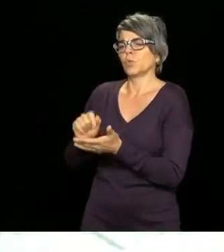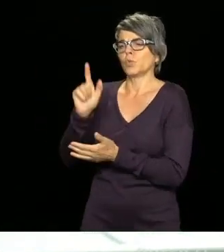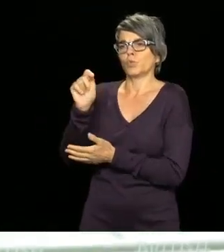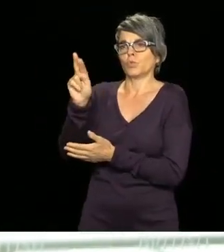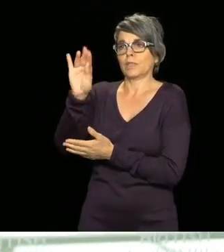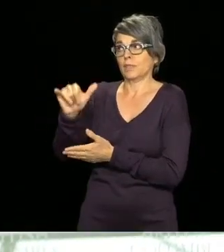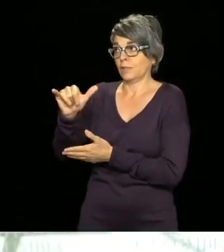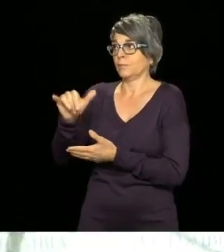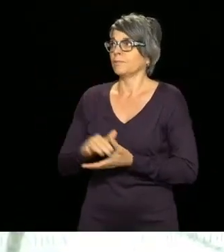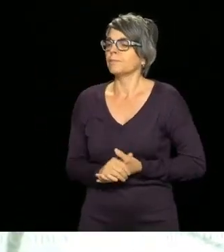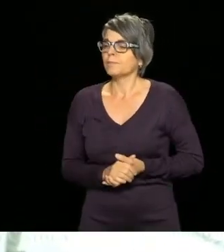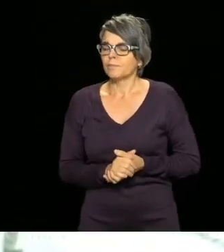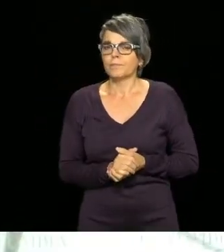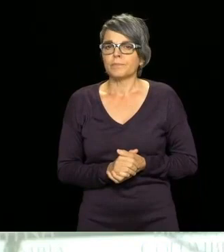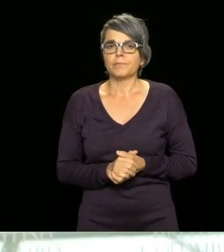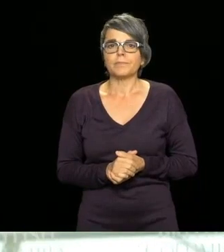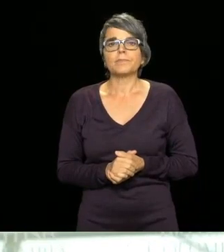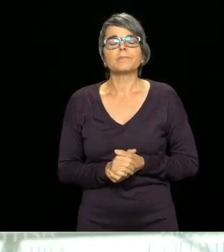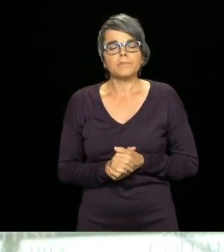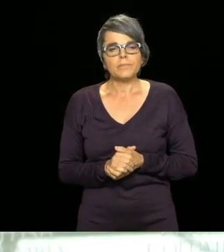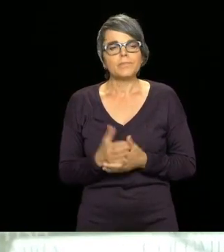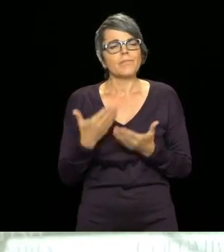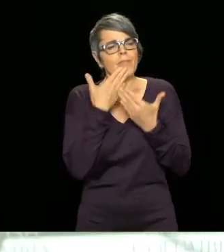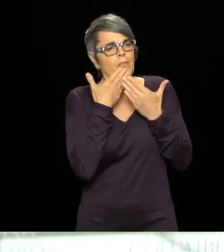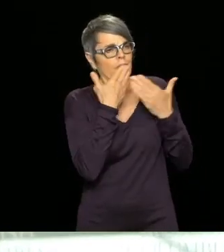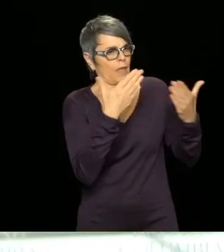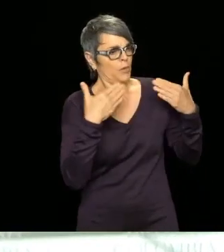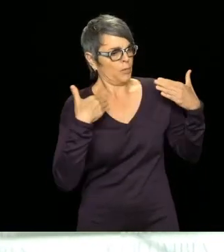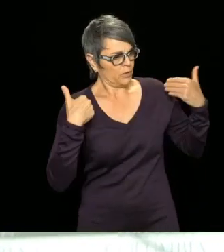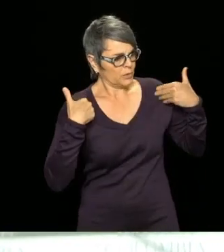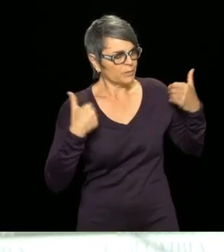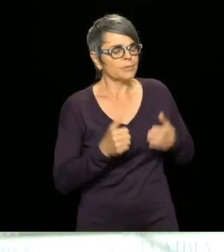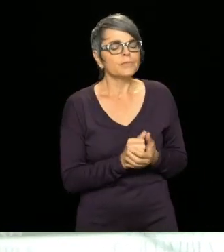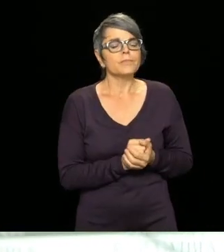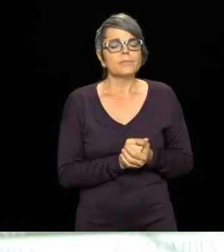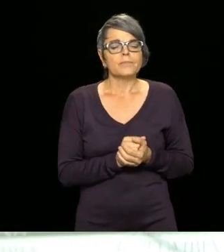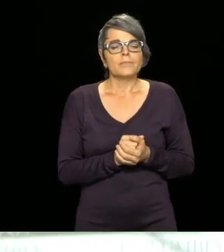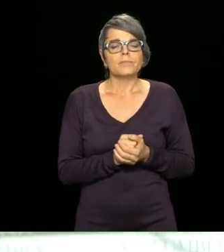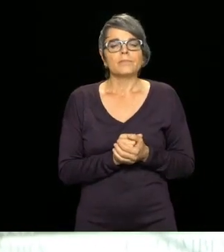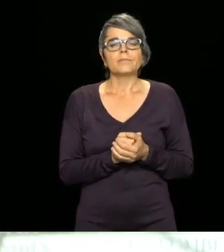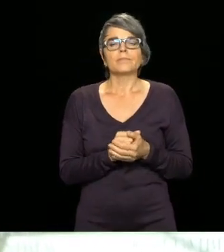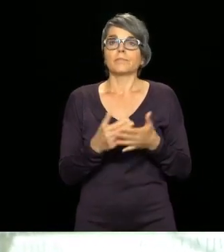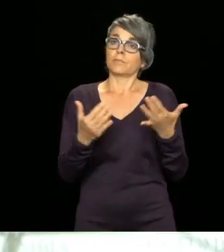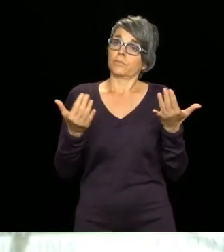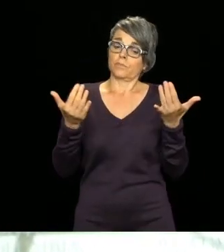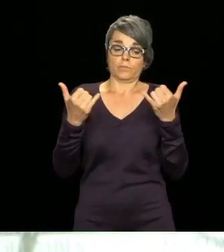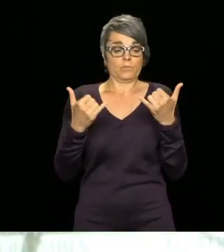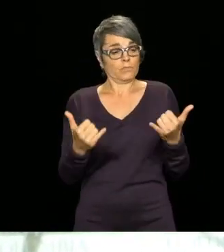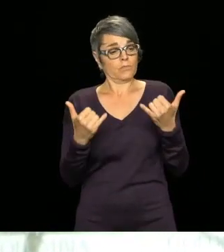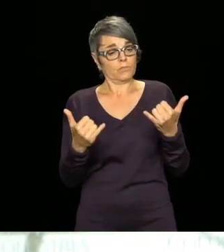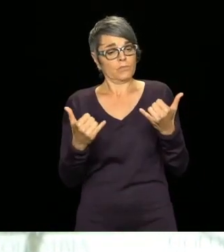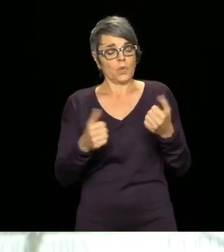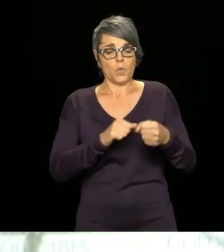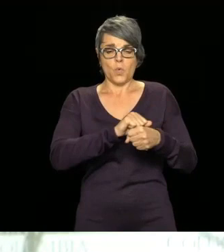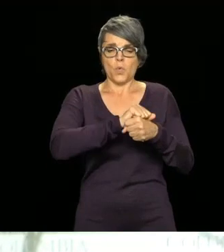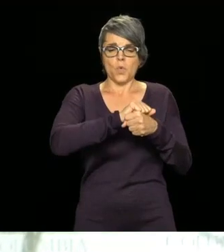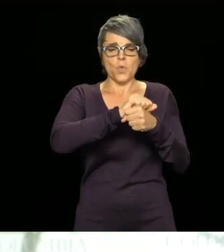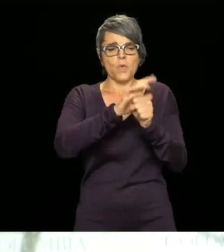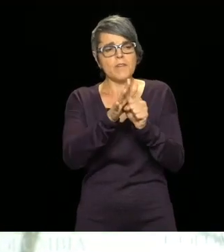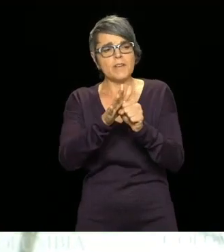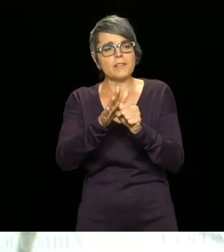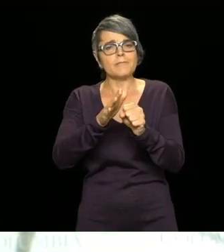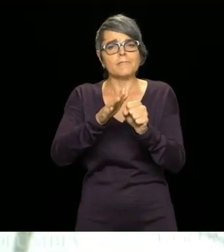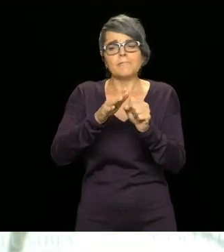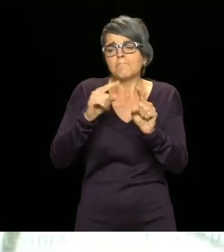Thanks, Minister. I think it's a little early yet for us to be able to empirically measure the impact of COVID-19 in all